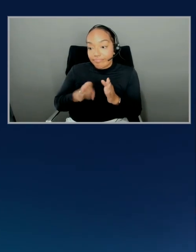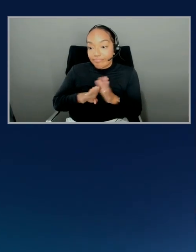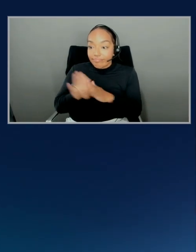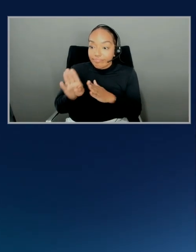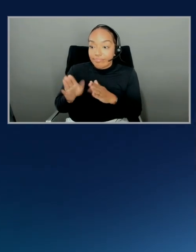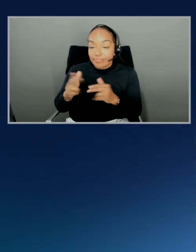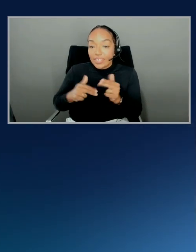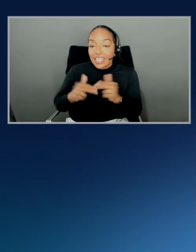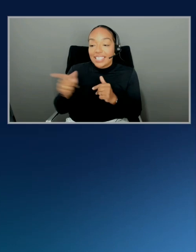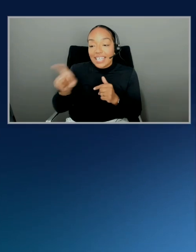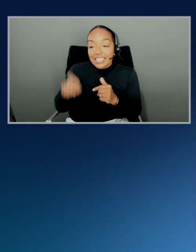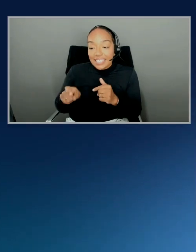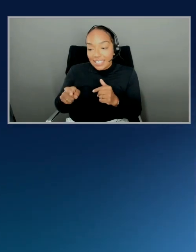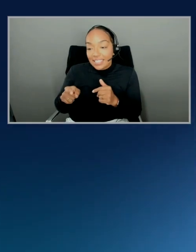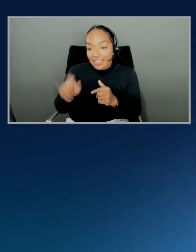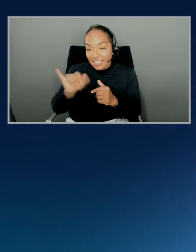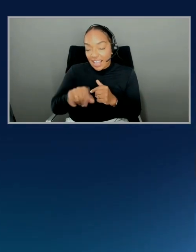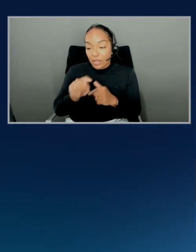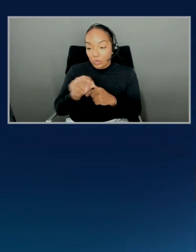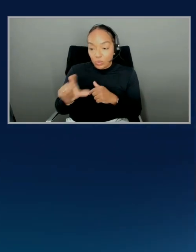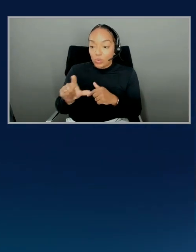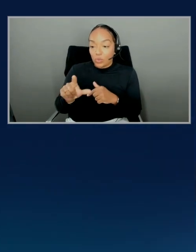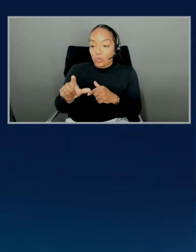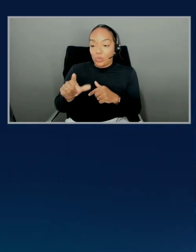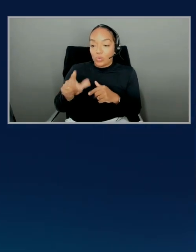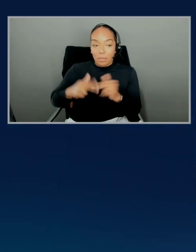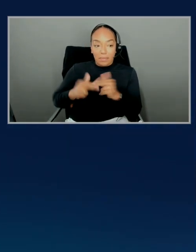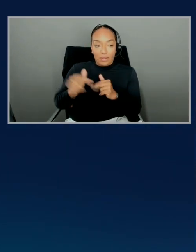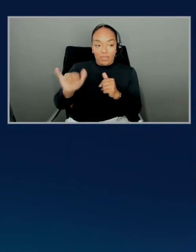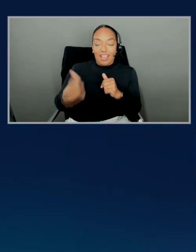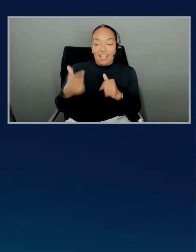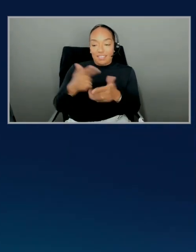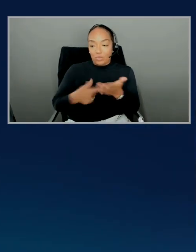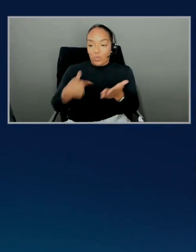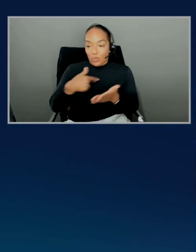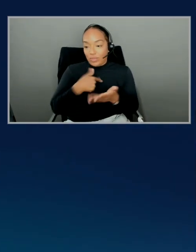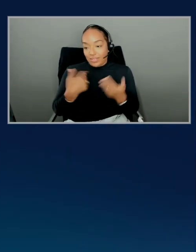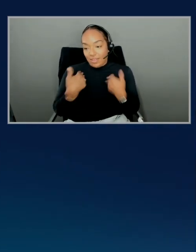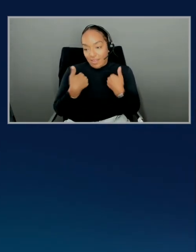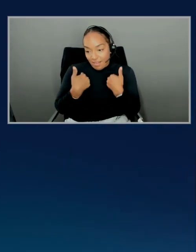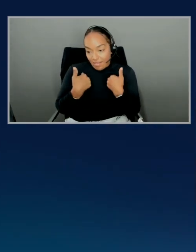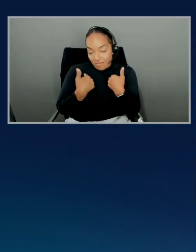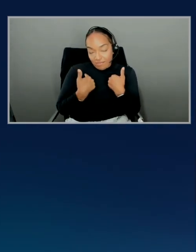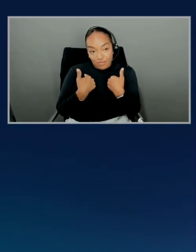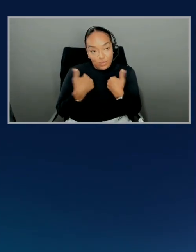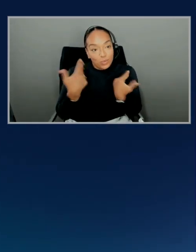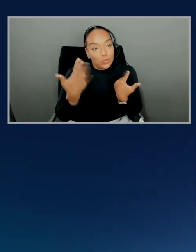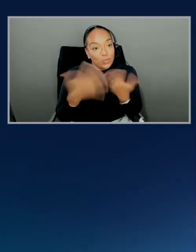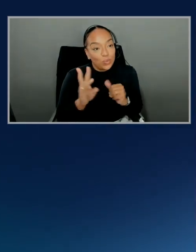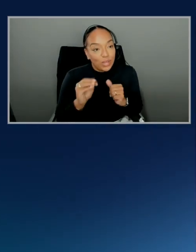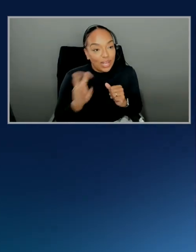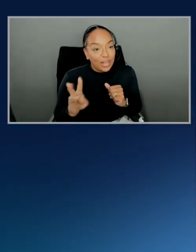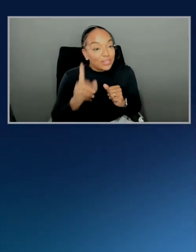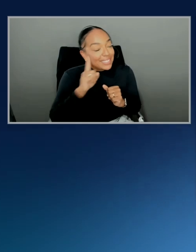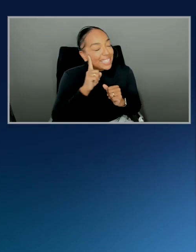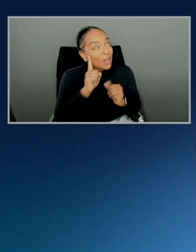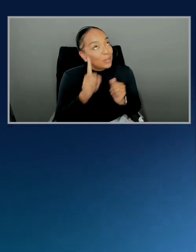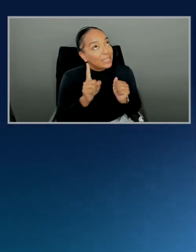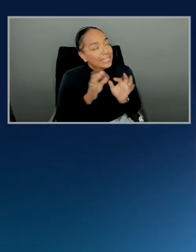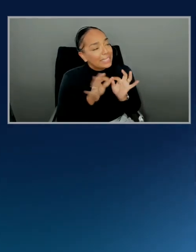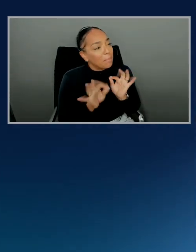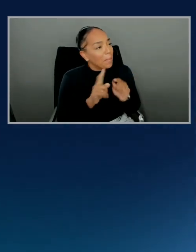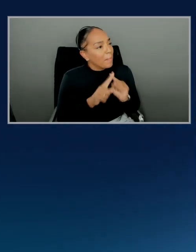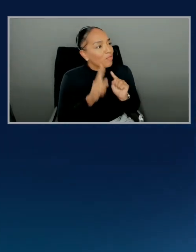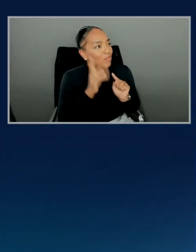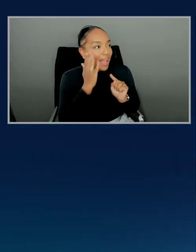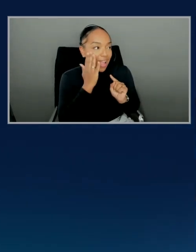organization to build apps. And so that's what we've delivered. Amazing. Wow. That sounds so simple yet so complex. I